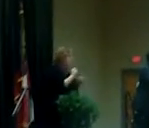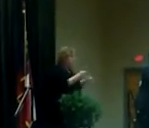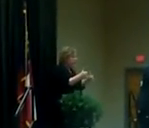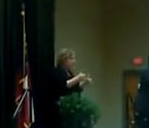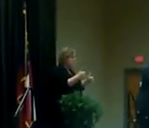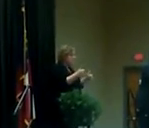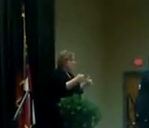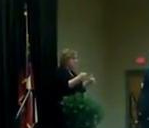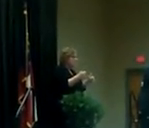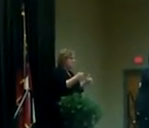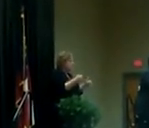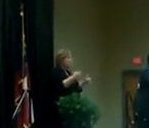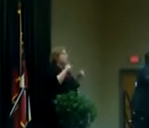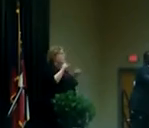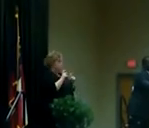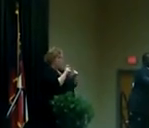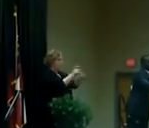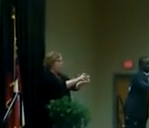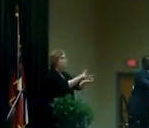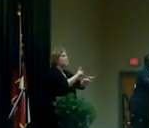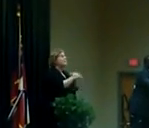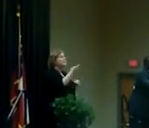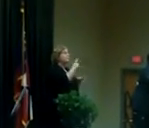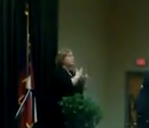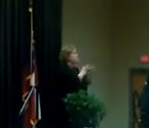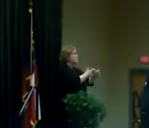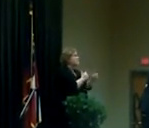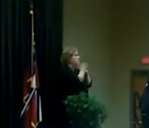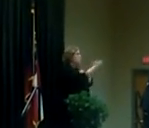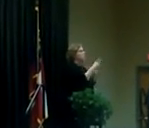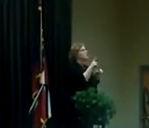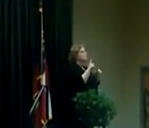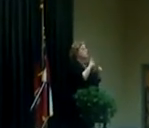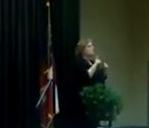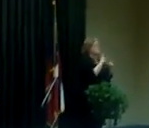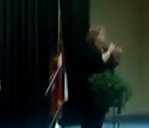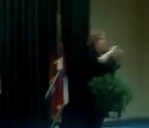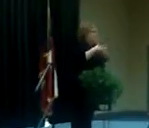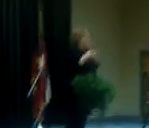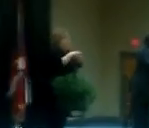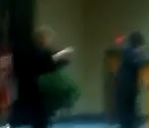you want to run far, run with others. And I am beyond